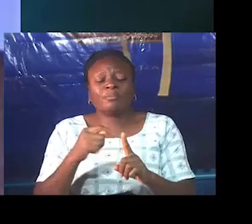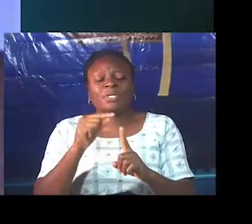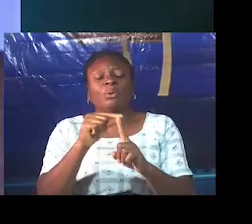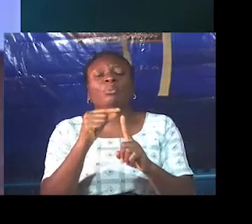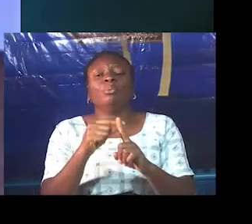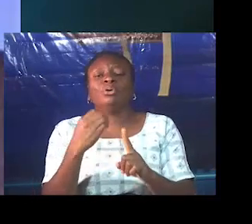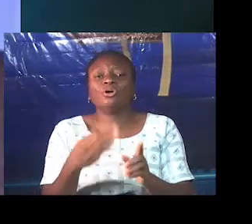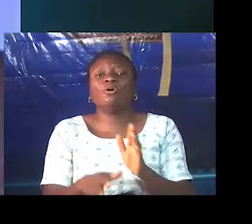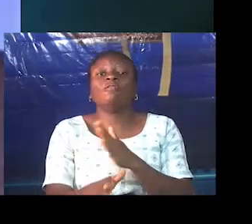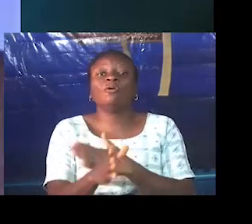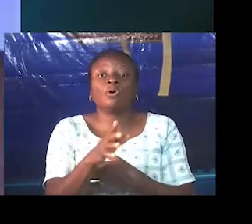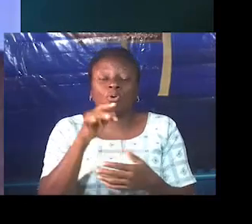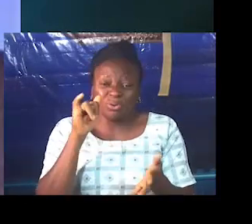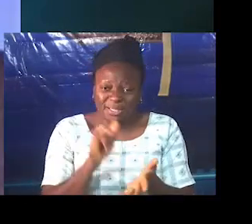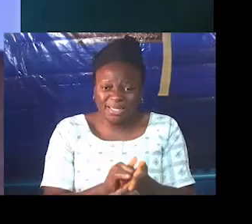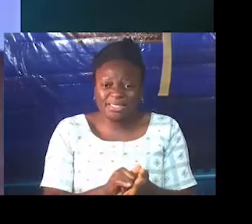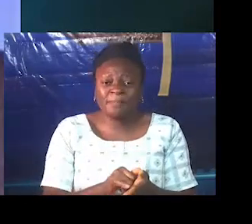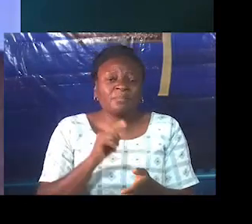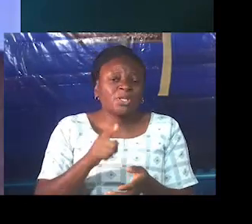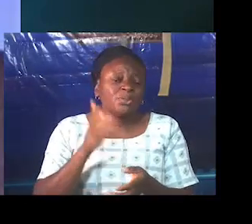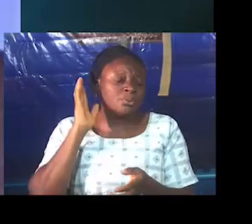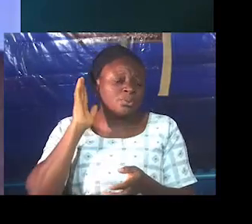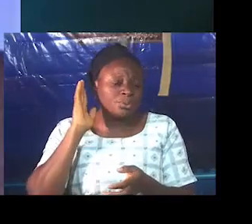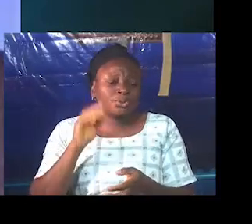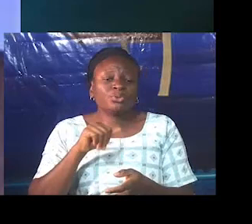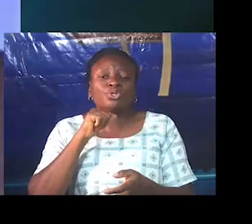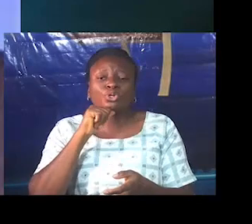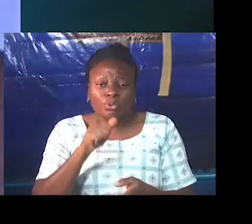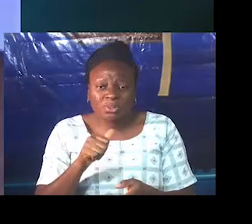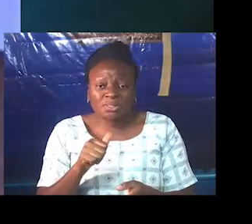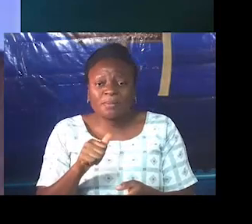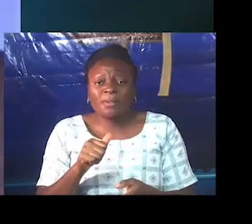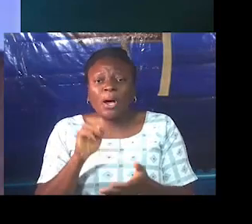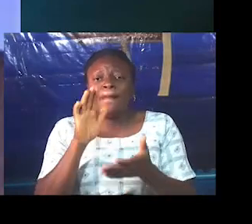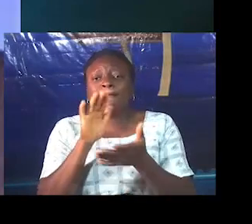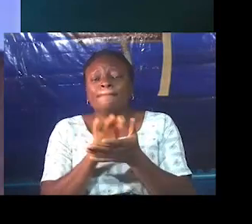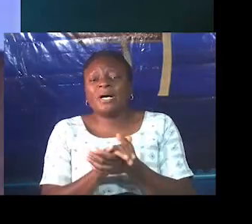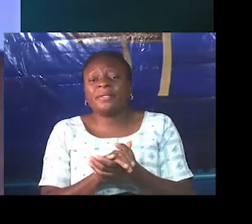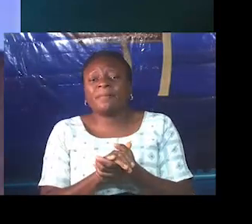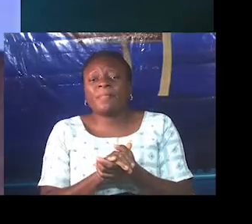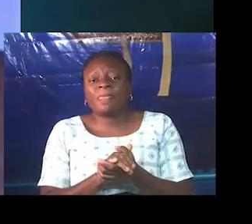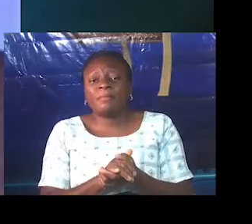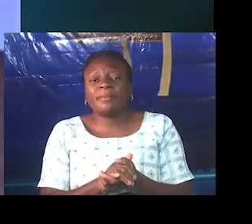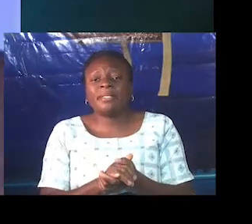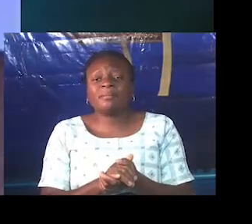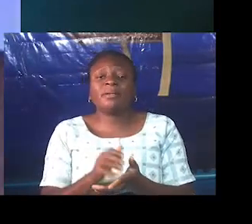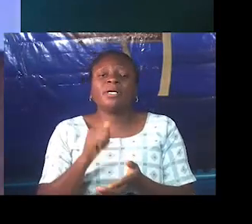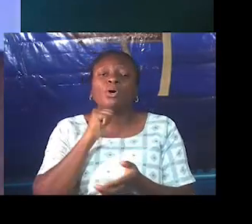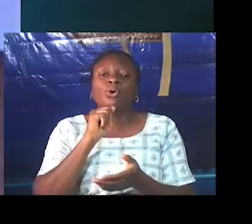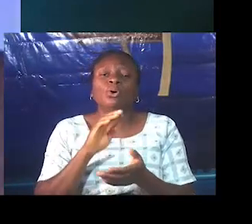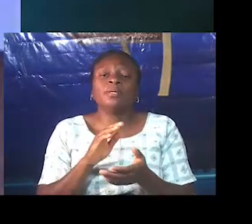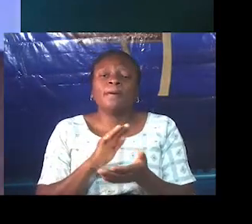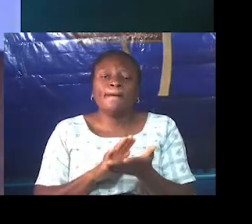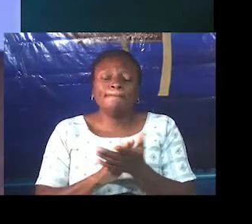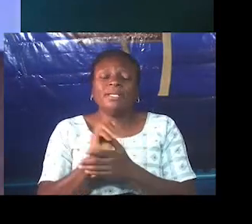because they will steal your heart and take you back to their idols. Ahab, one of the reasons why